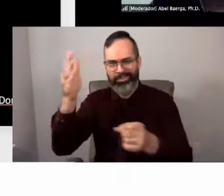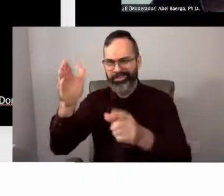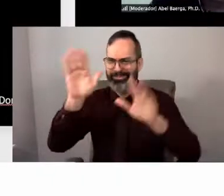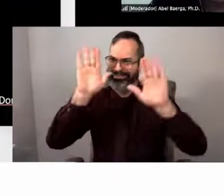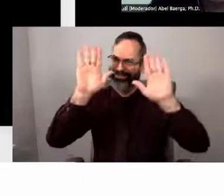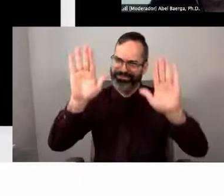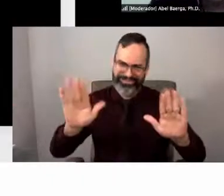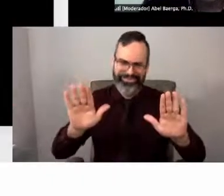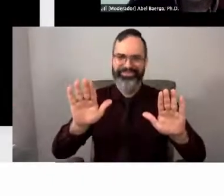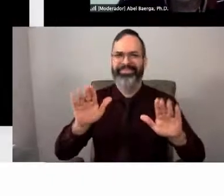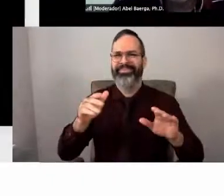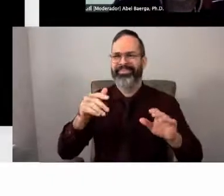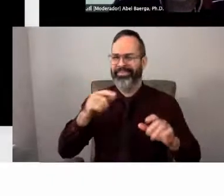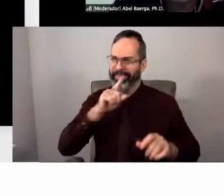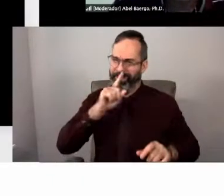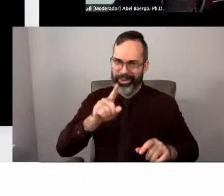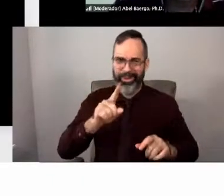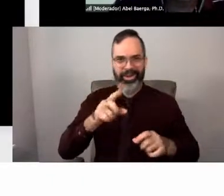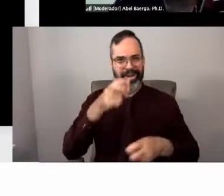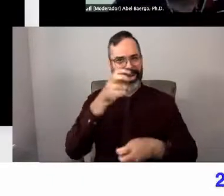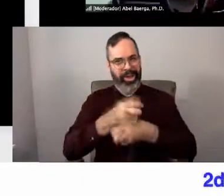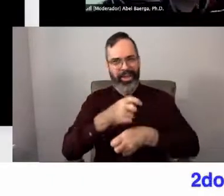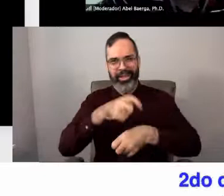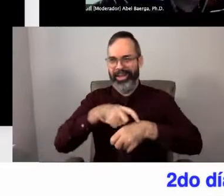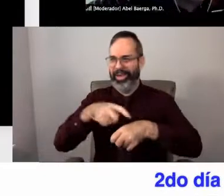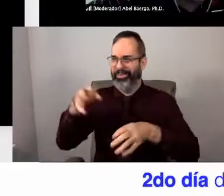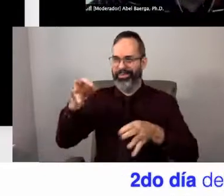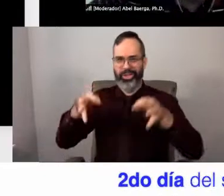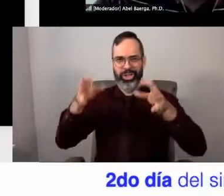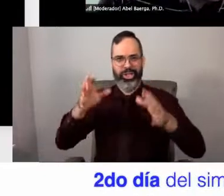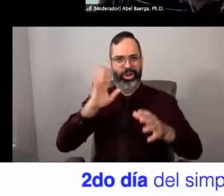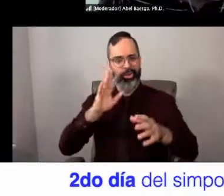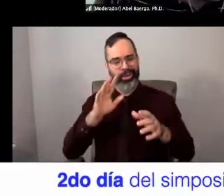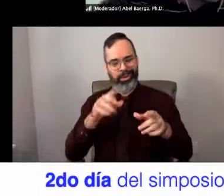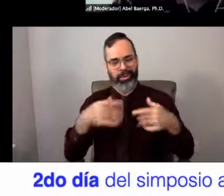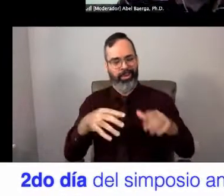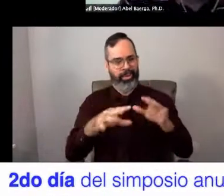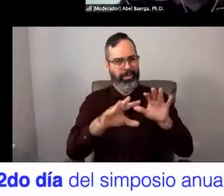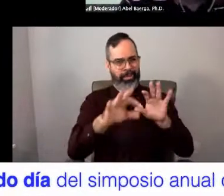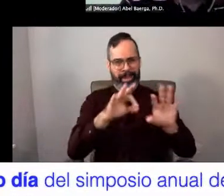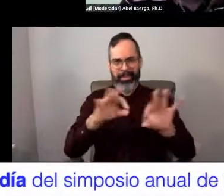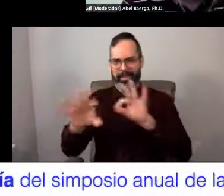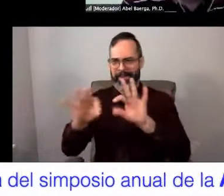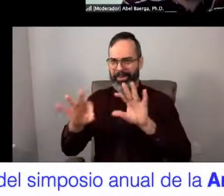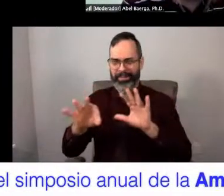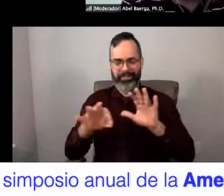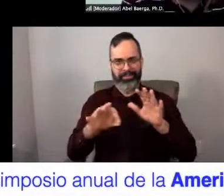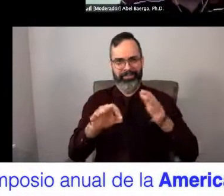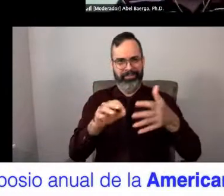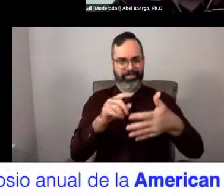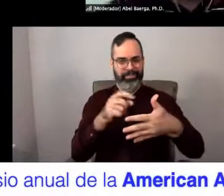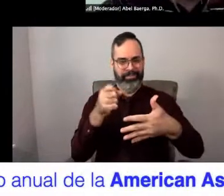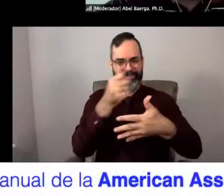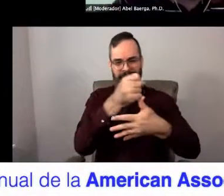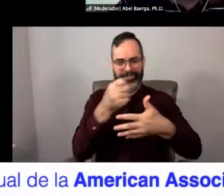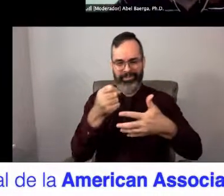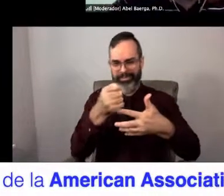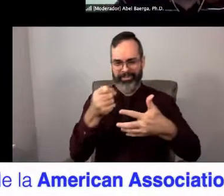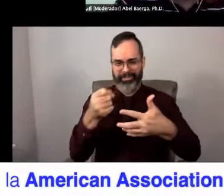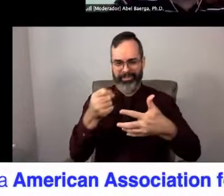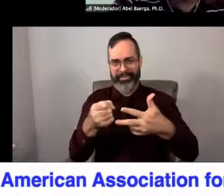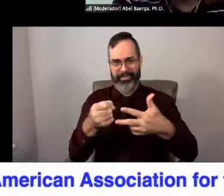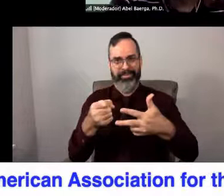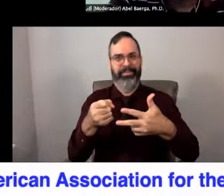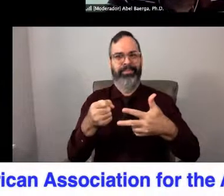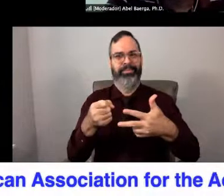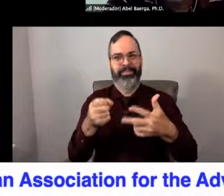judges are gonna have a very hard time assigning these points for these presentations. But before that, I mean, let's